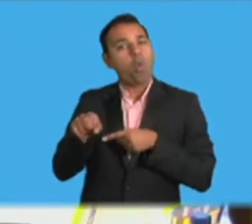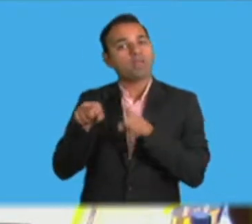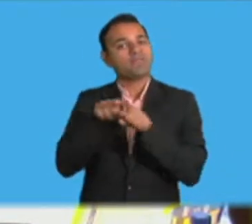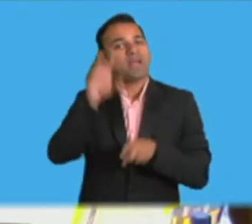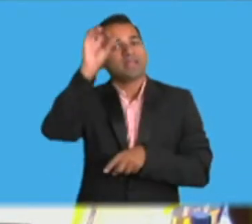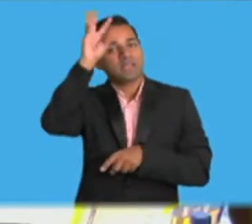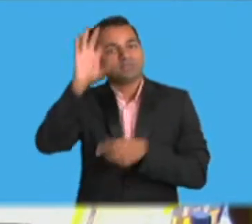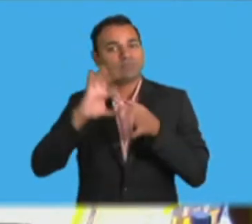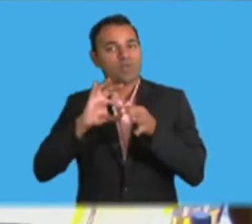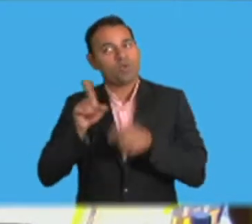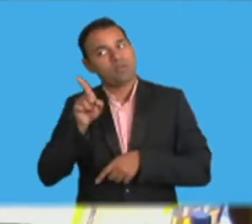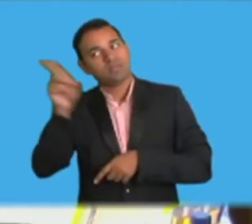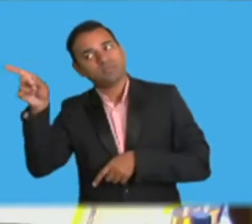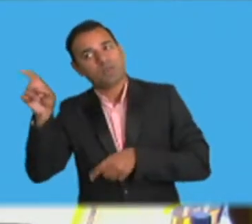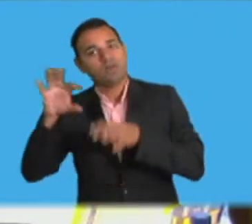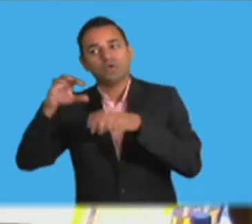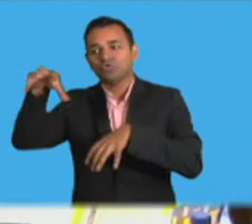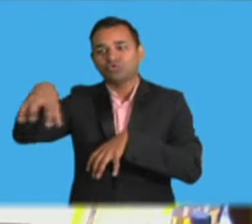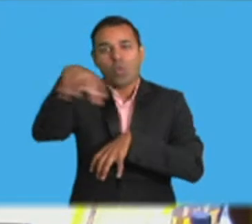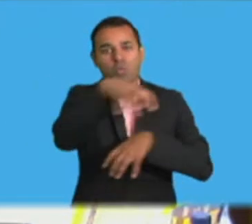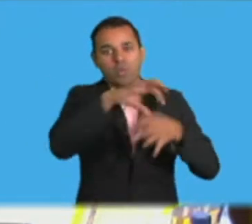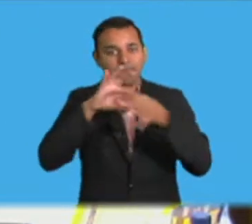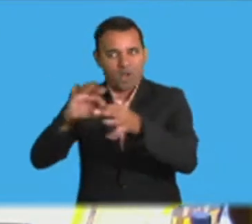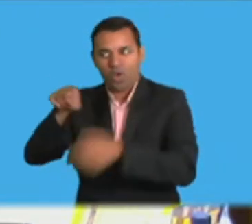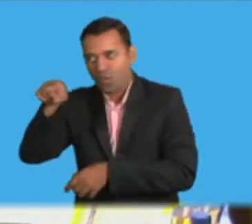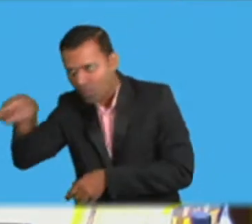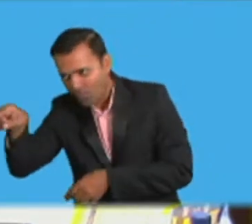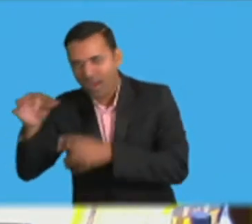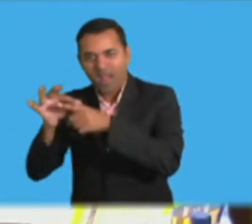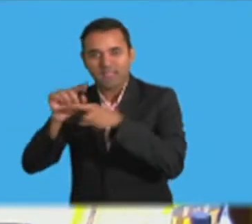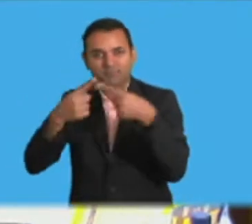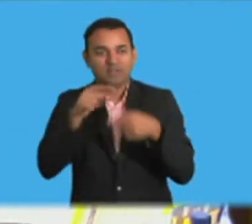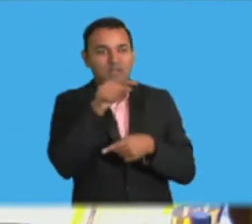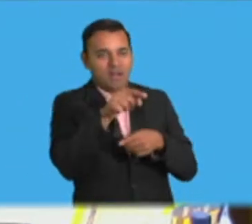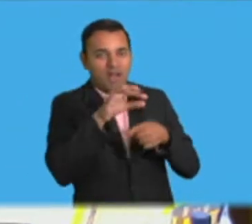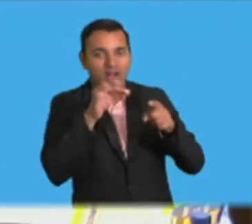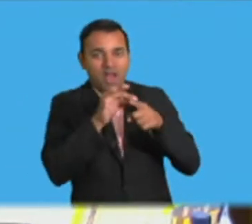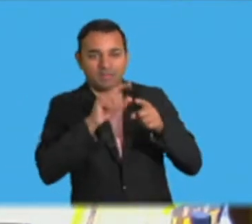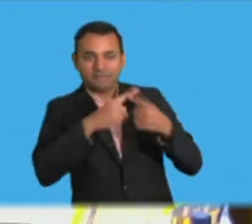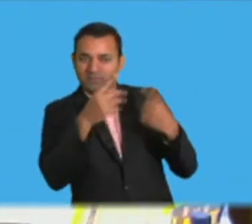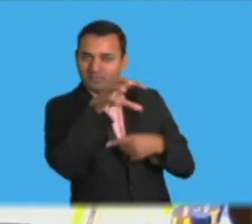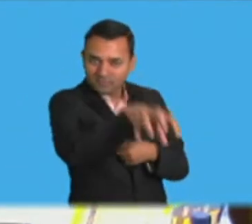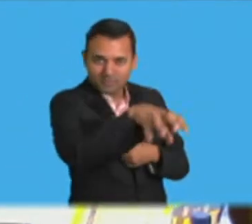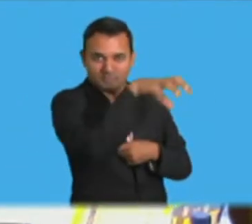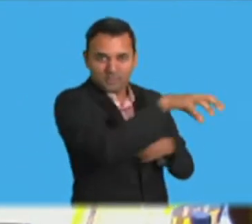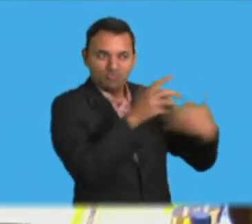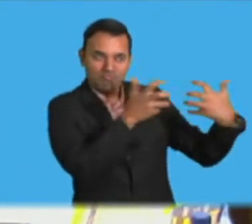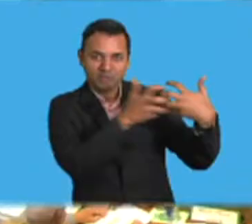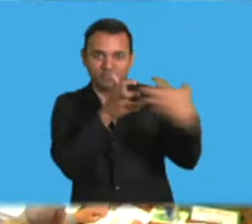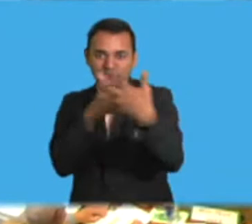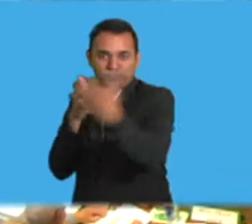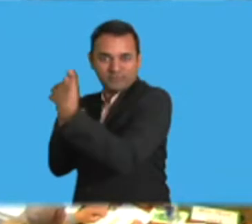zone. Madam Speaker, we had some legal taxis. We have got a lot of cases. We have